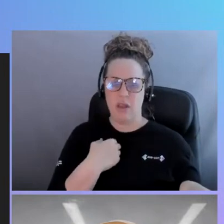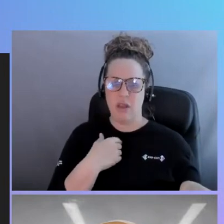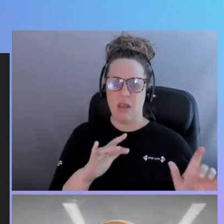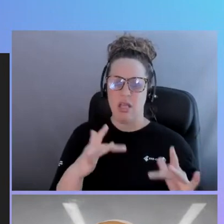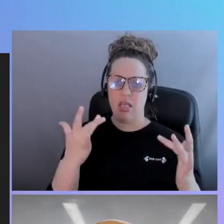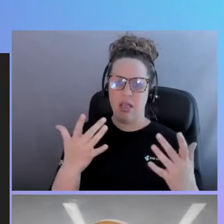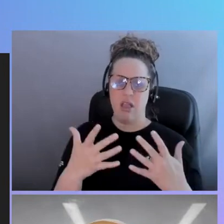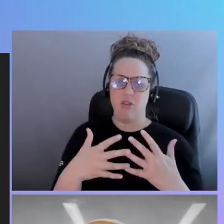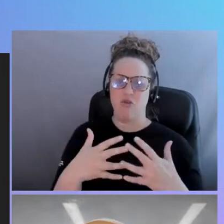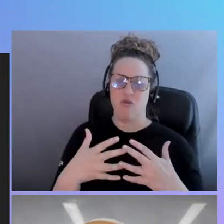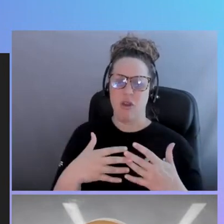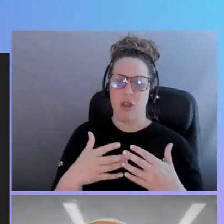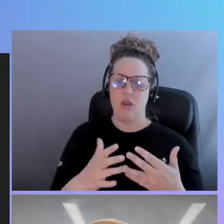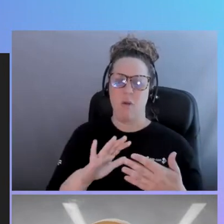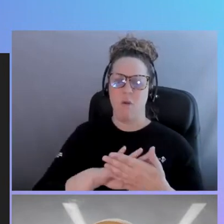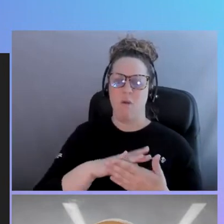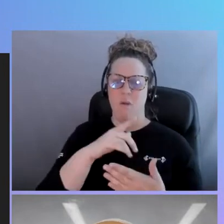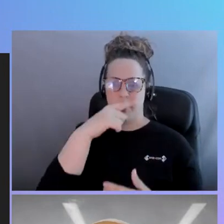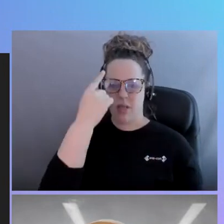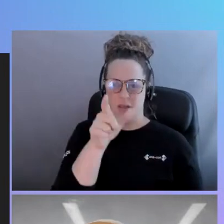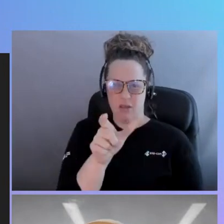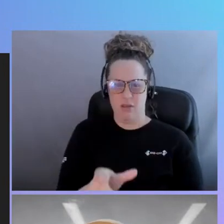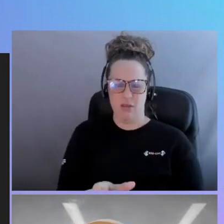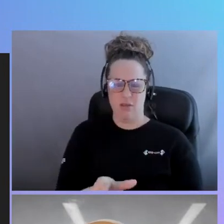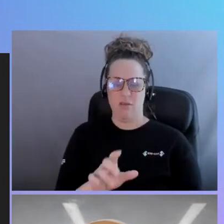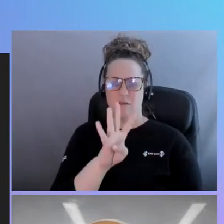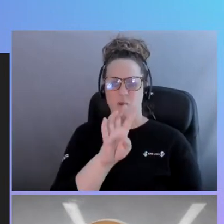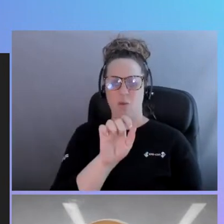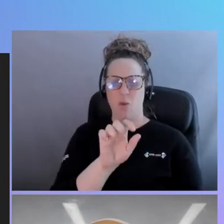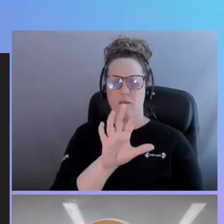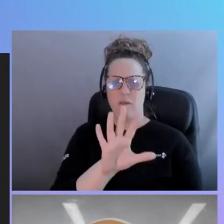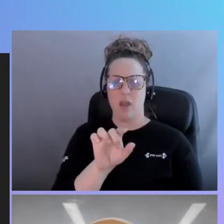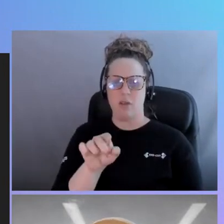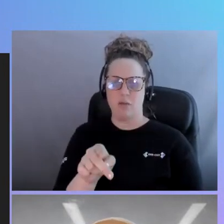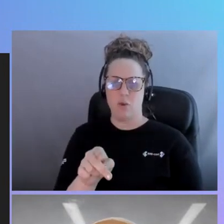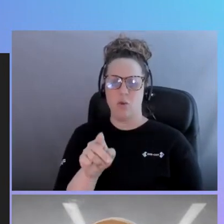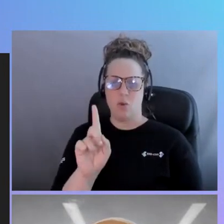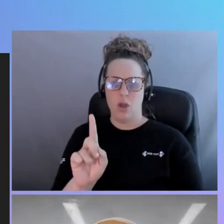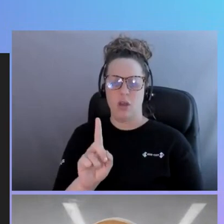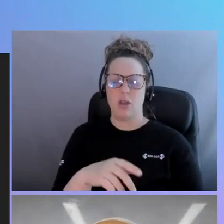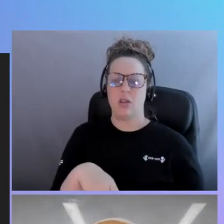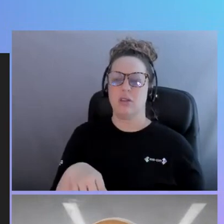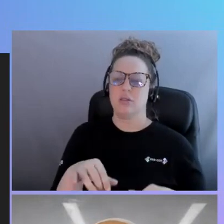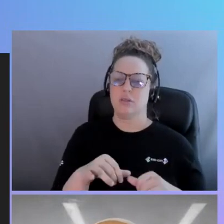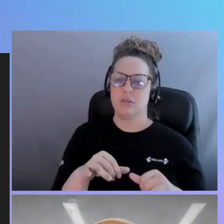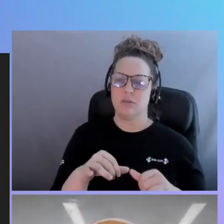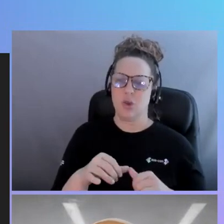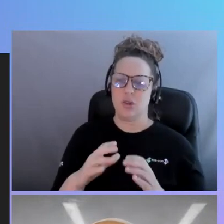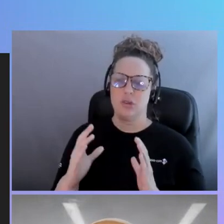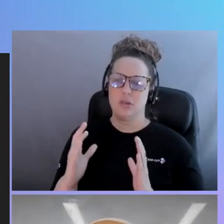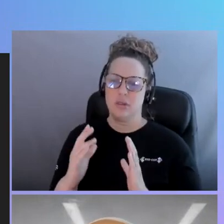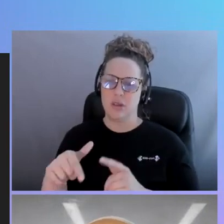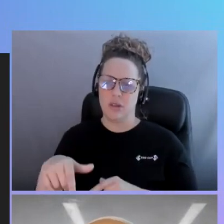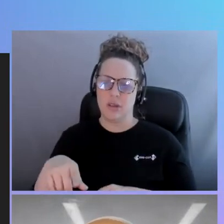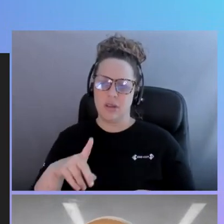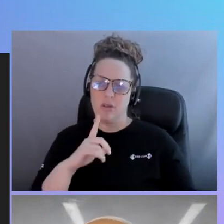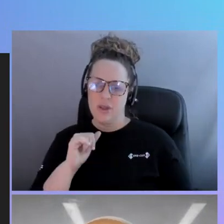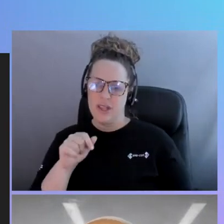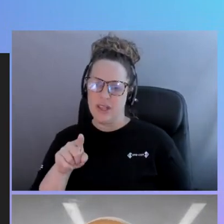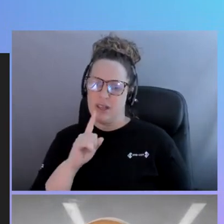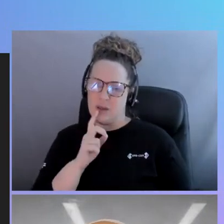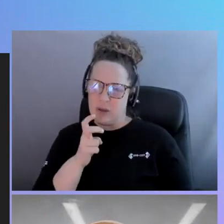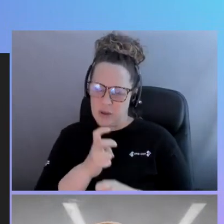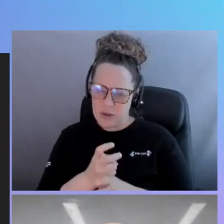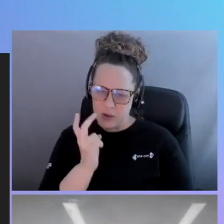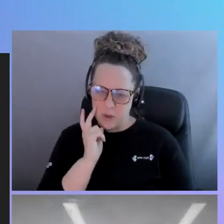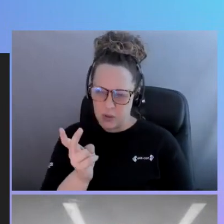light gray over black that has a contrast of 4.5 to 1, at small sizes, it starts to be very difficult to